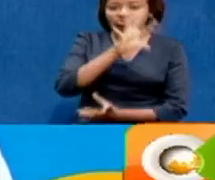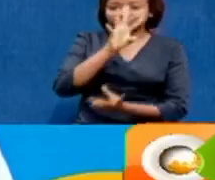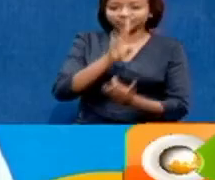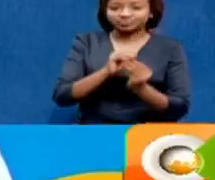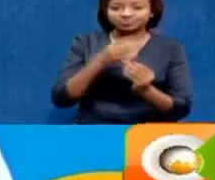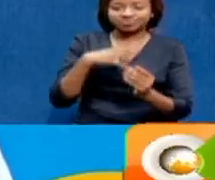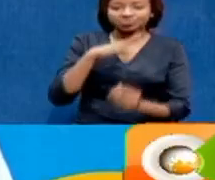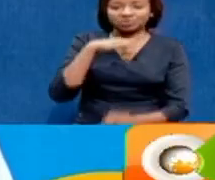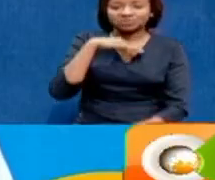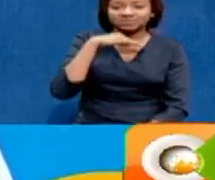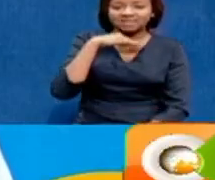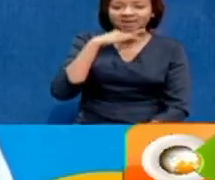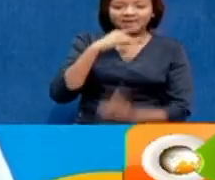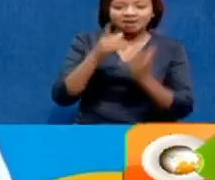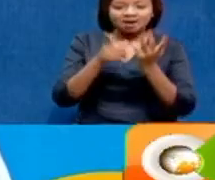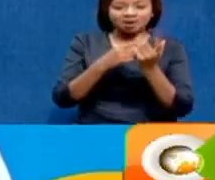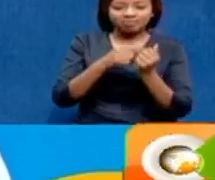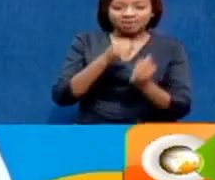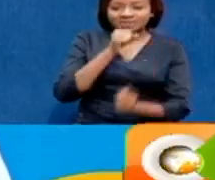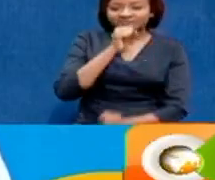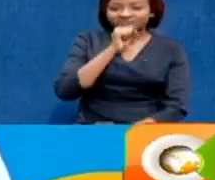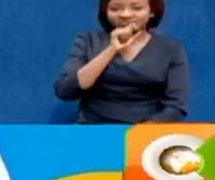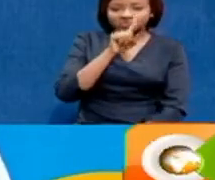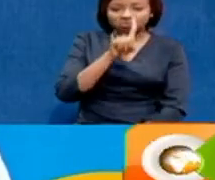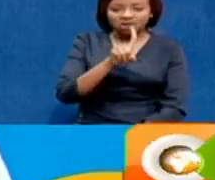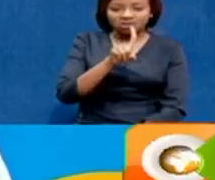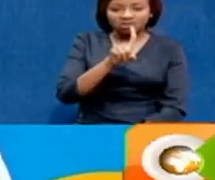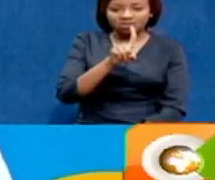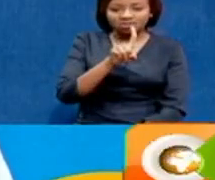total fatalities to 51.